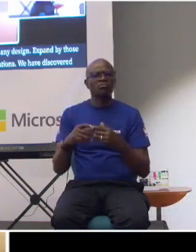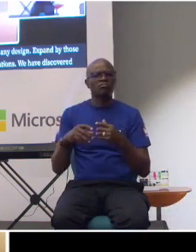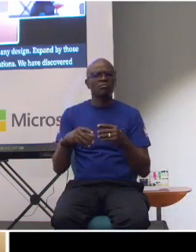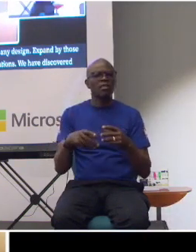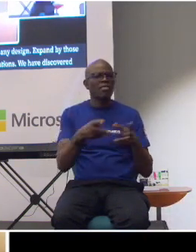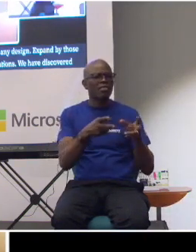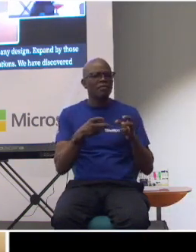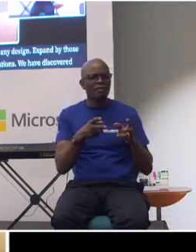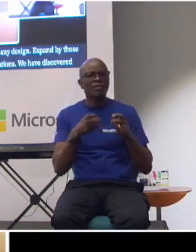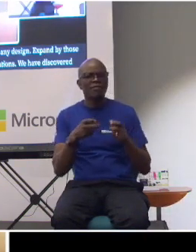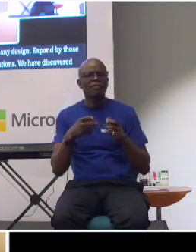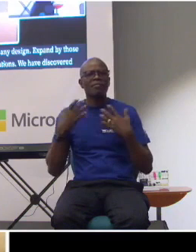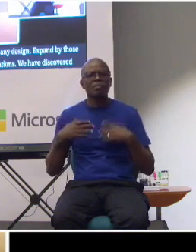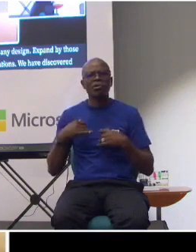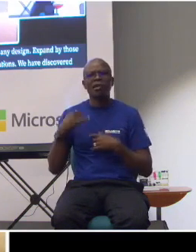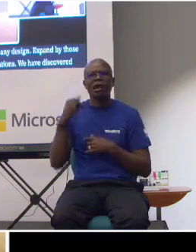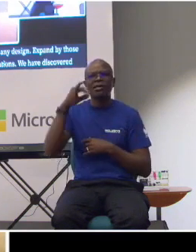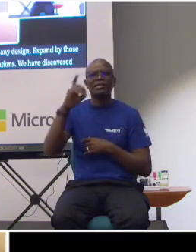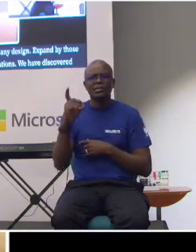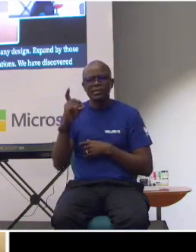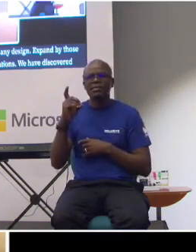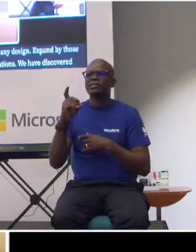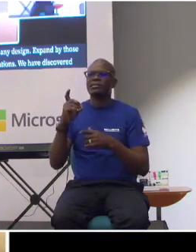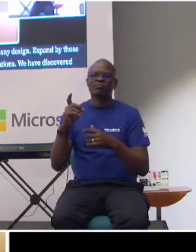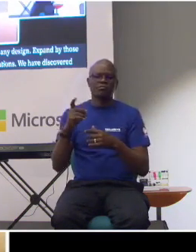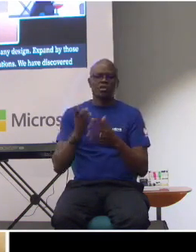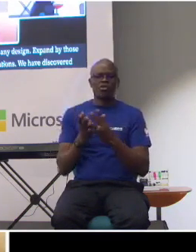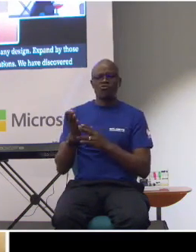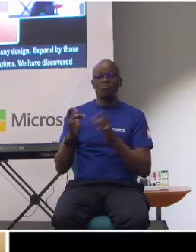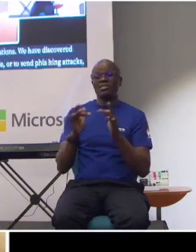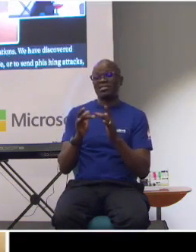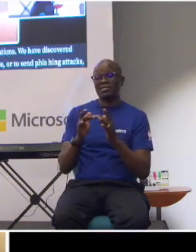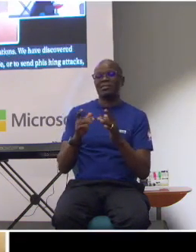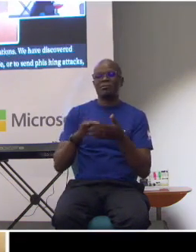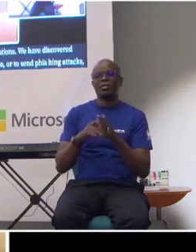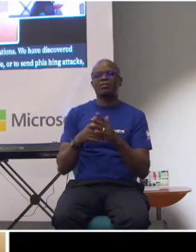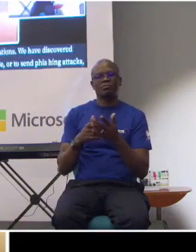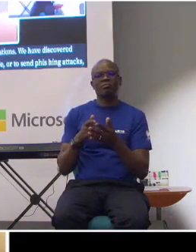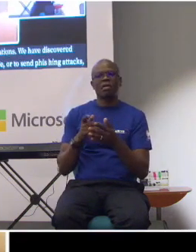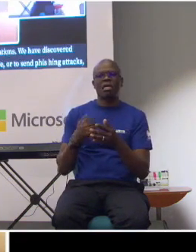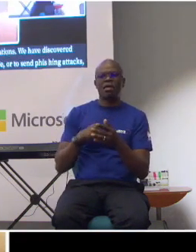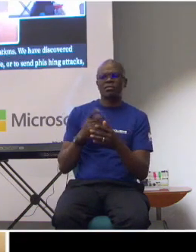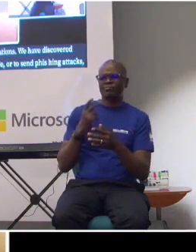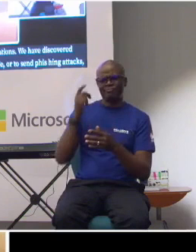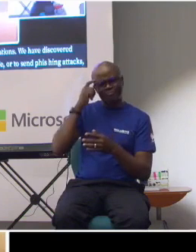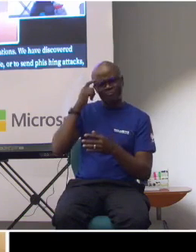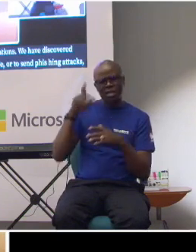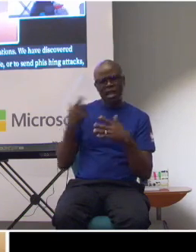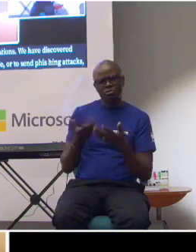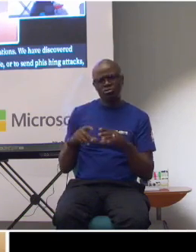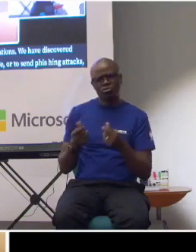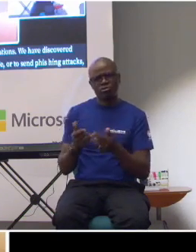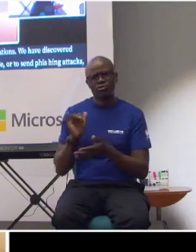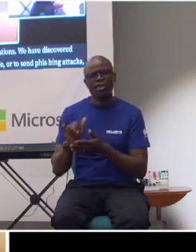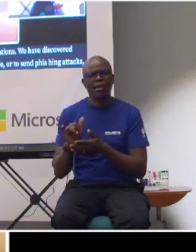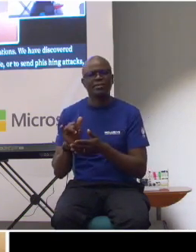malware. There's quite a long list of harmful behaviors. And now we have to figure out how to cope with that. And you will too, just as the rest of us